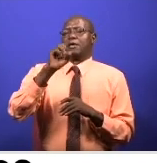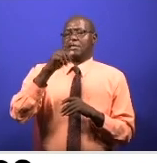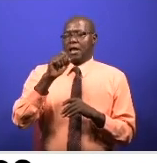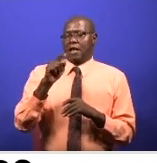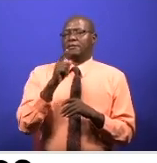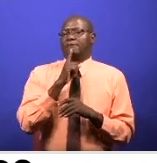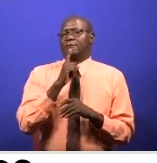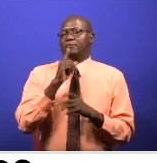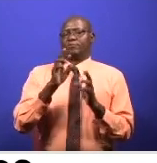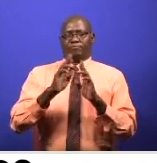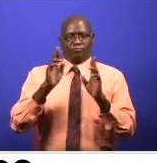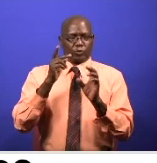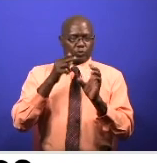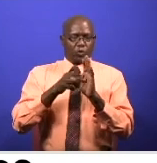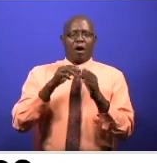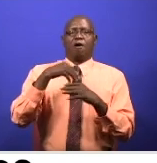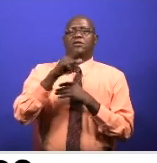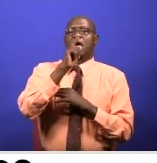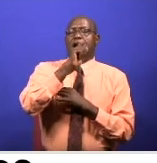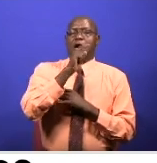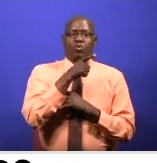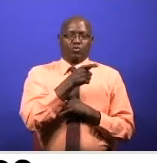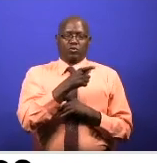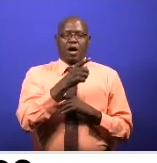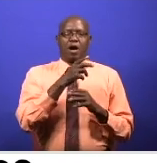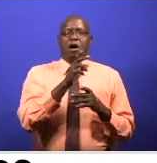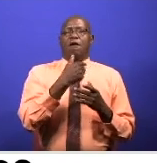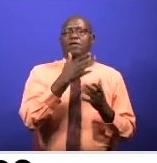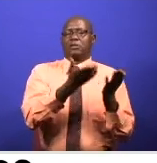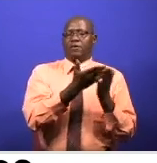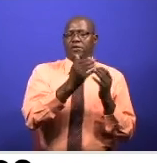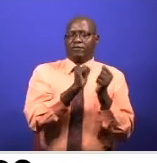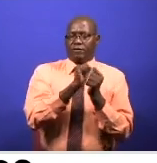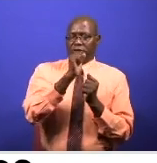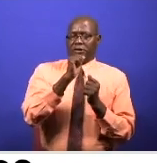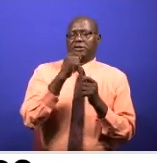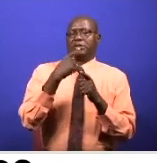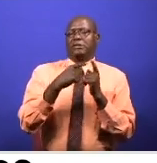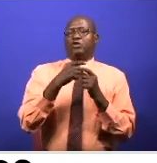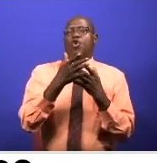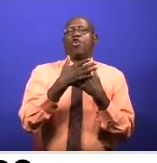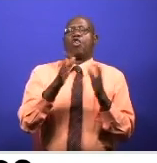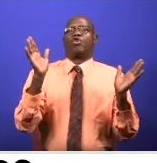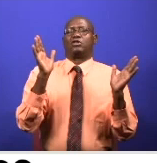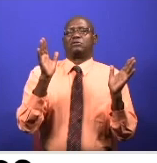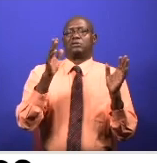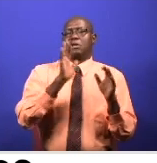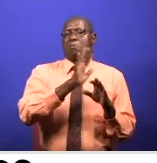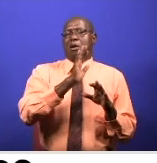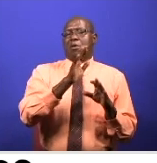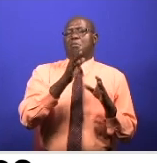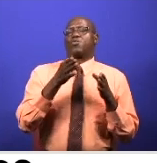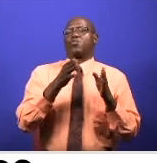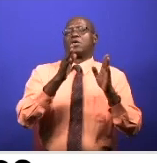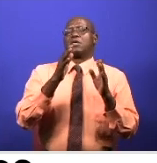came after the KANU party, which he had served for 15 years, lost its direction and unity. And as Kennedy Kimani